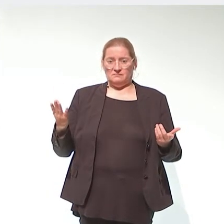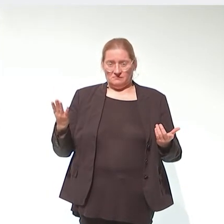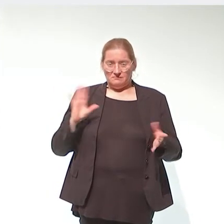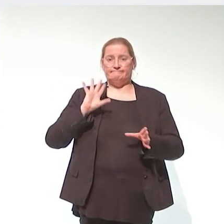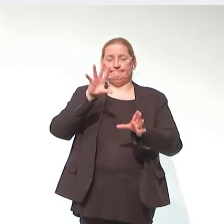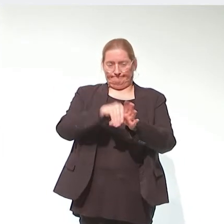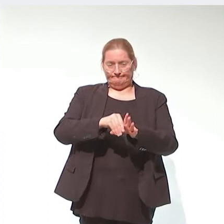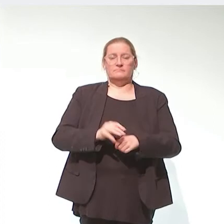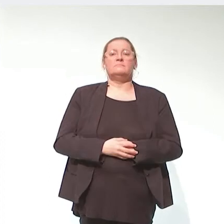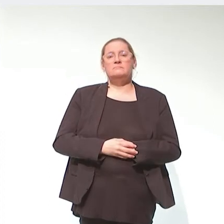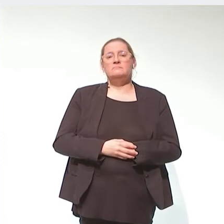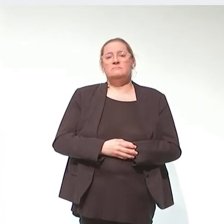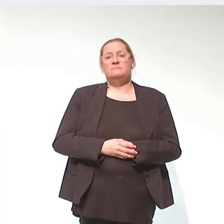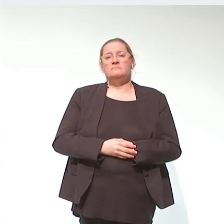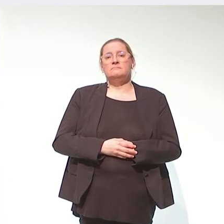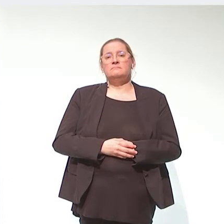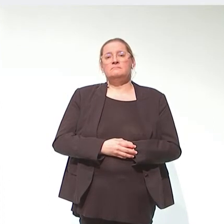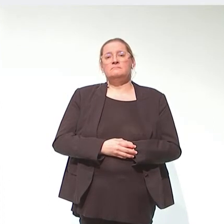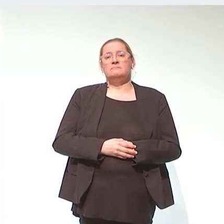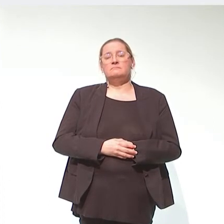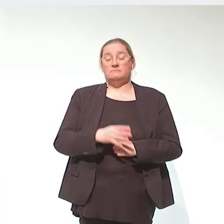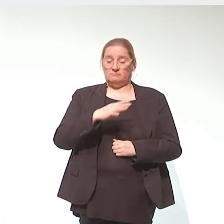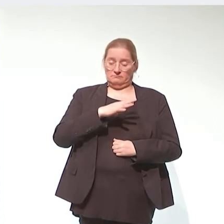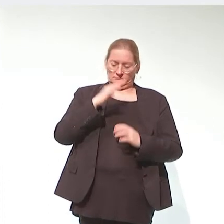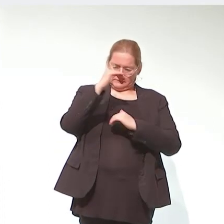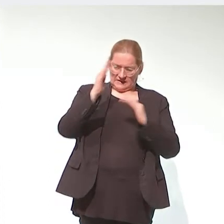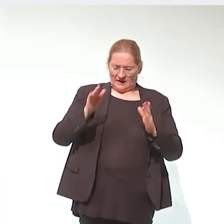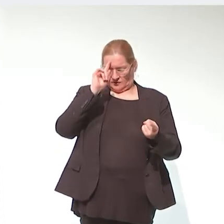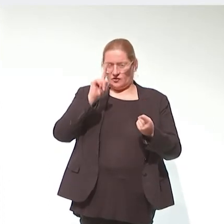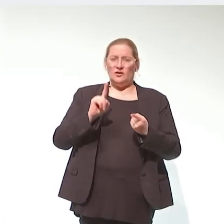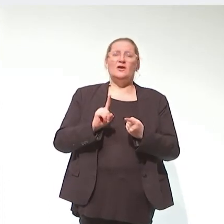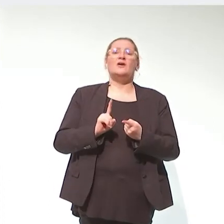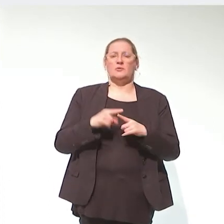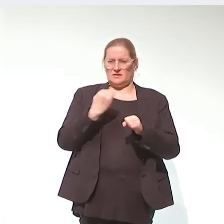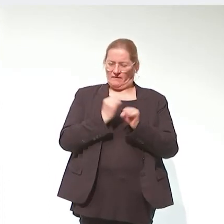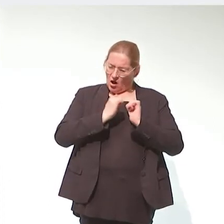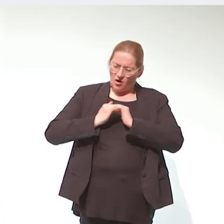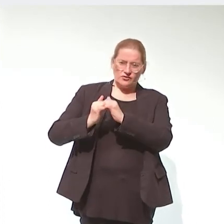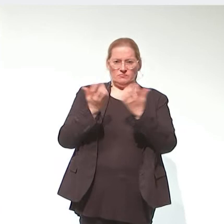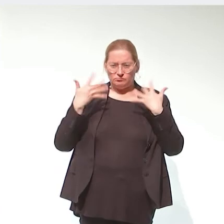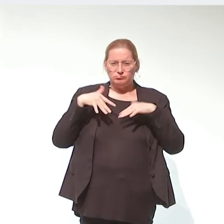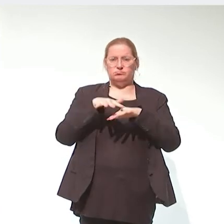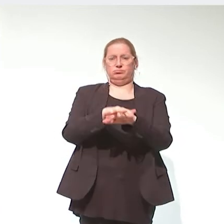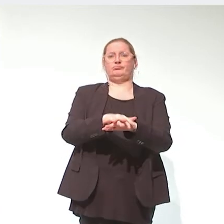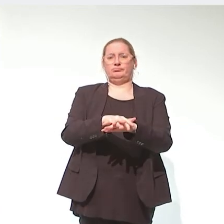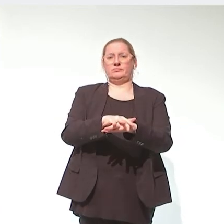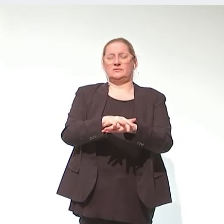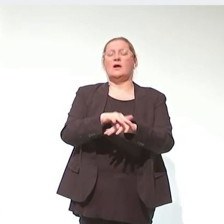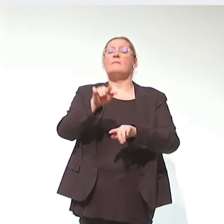have synergies in preparing students with disabilities to pass smoothly and effectively from school to